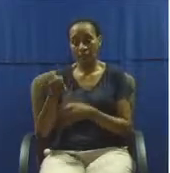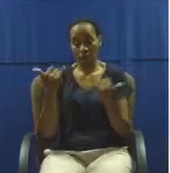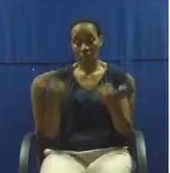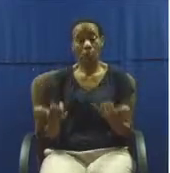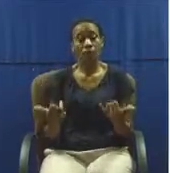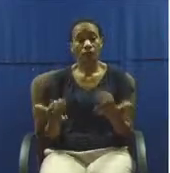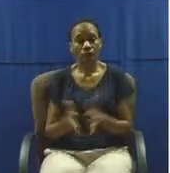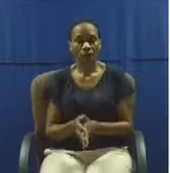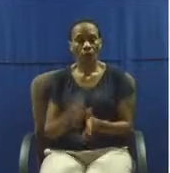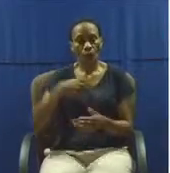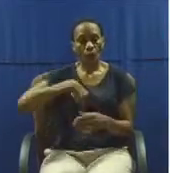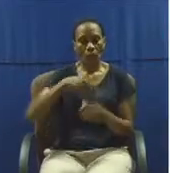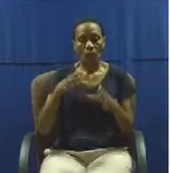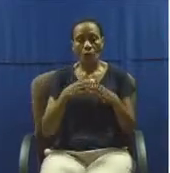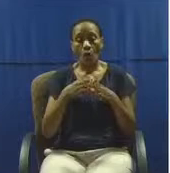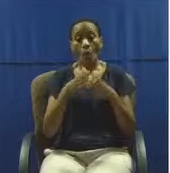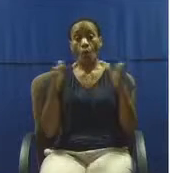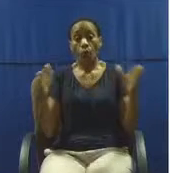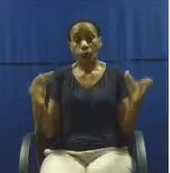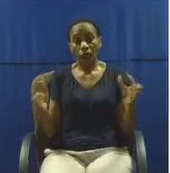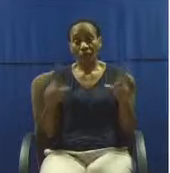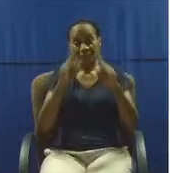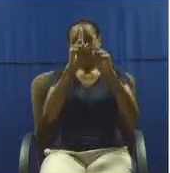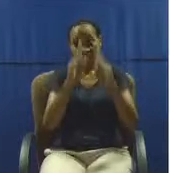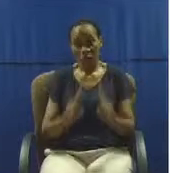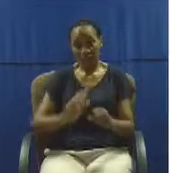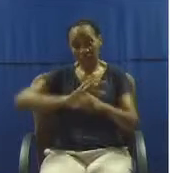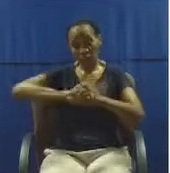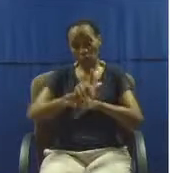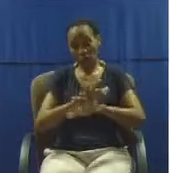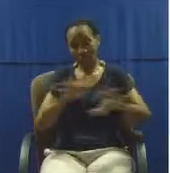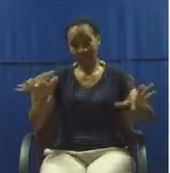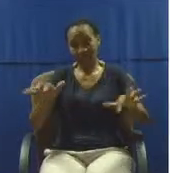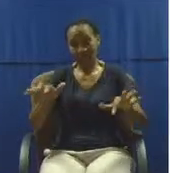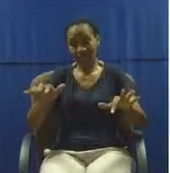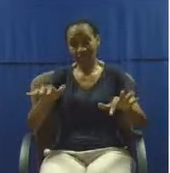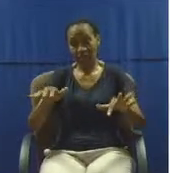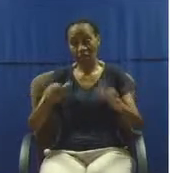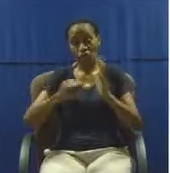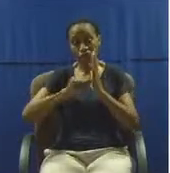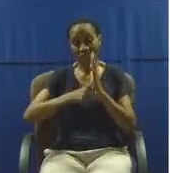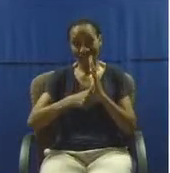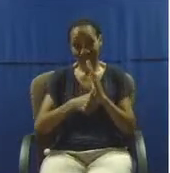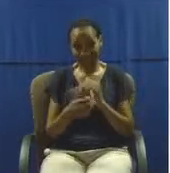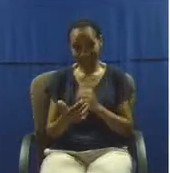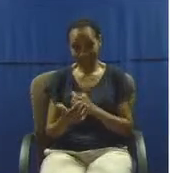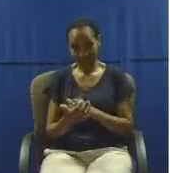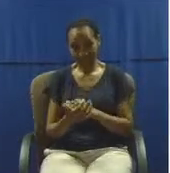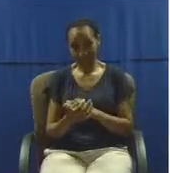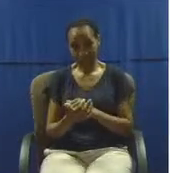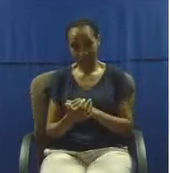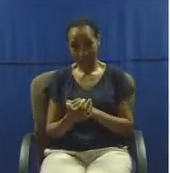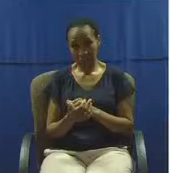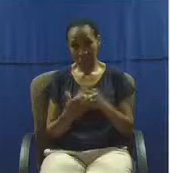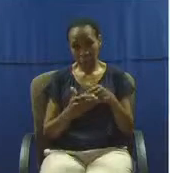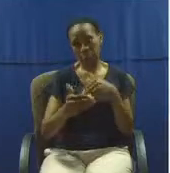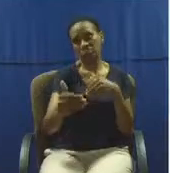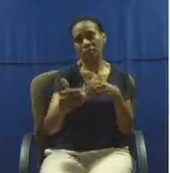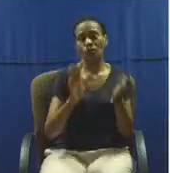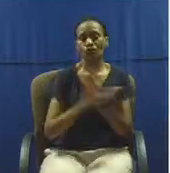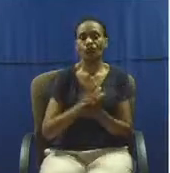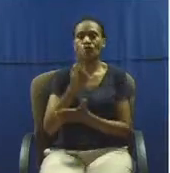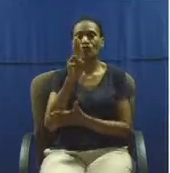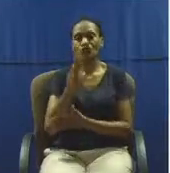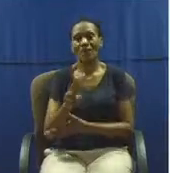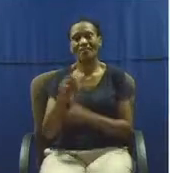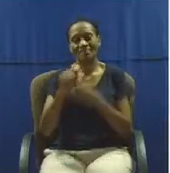extended, as we all know, the special COVID social relief of distress grant for another 12 months,